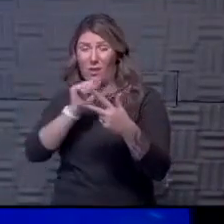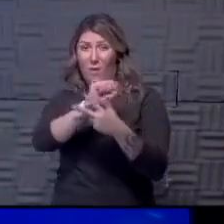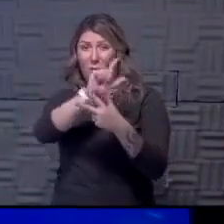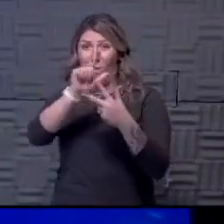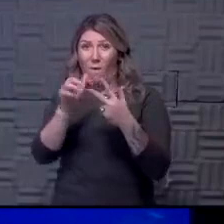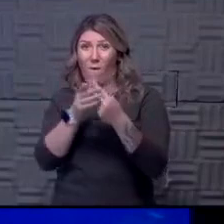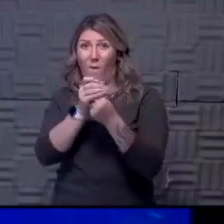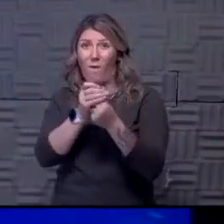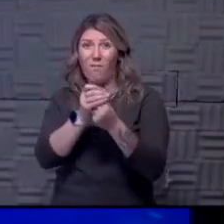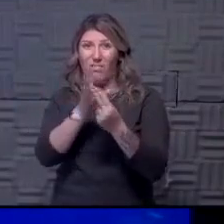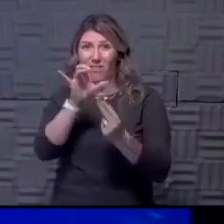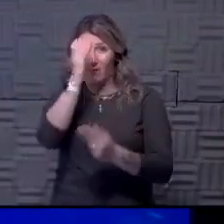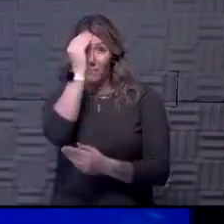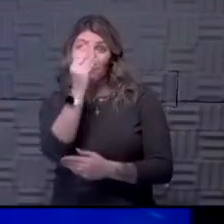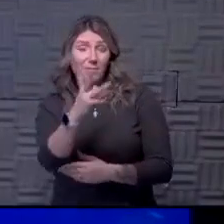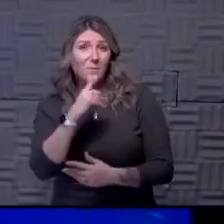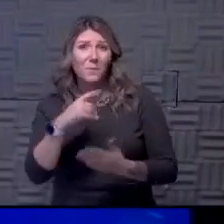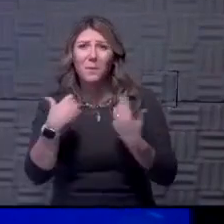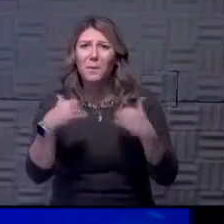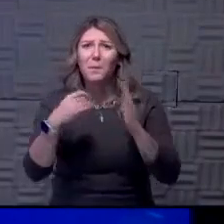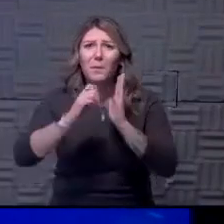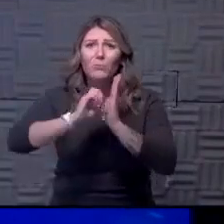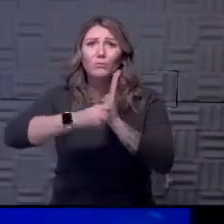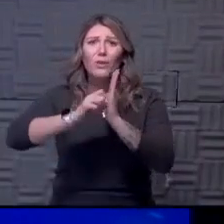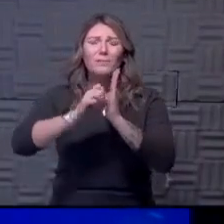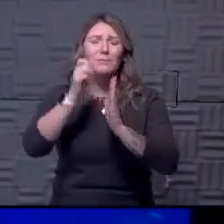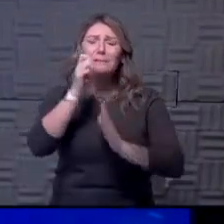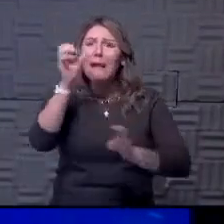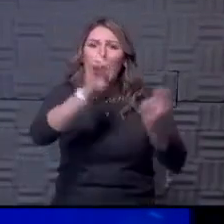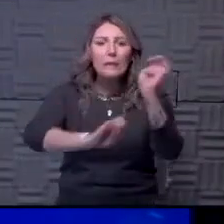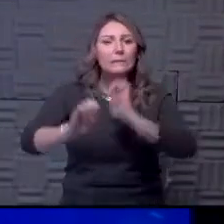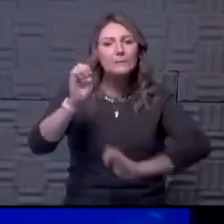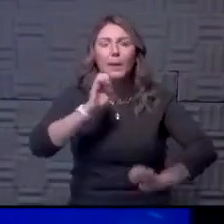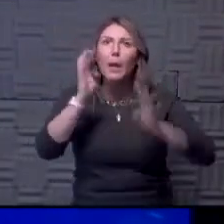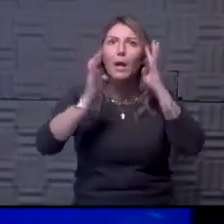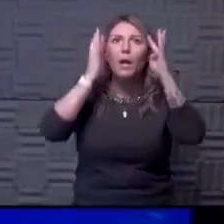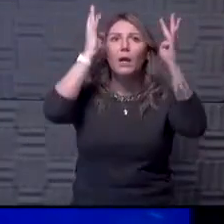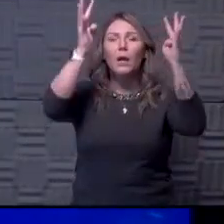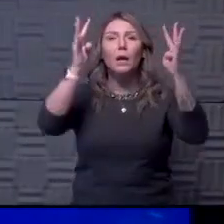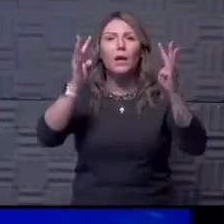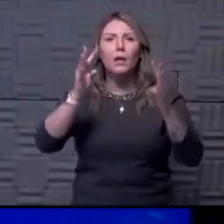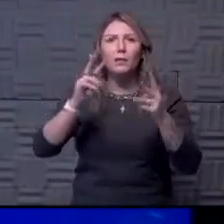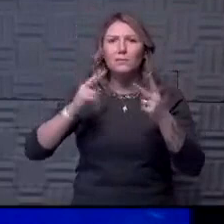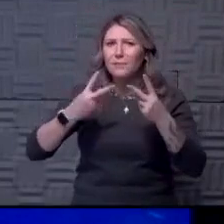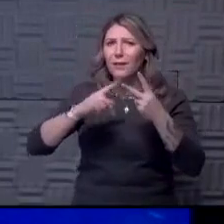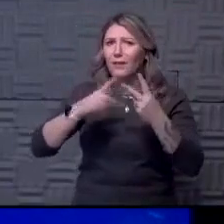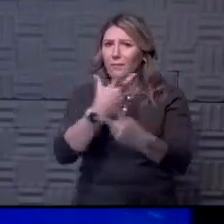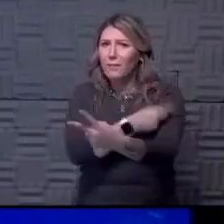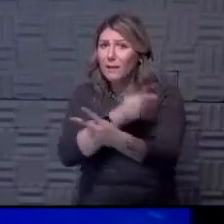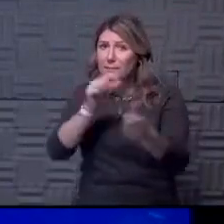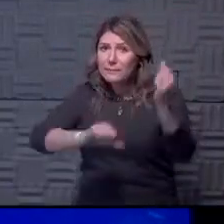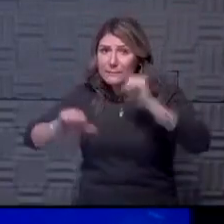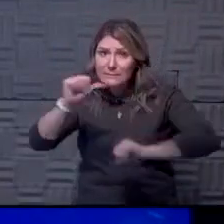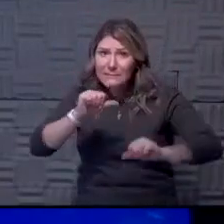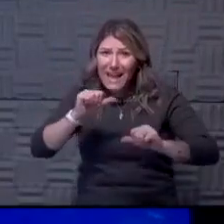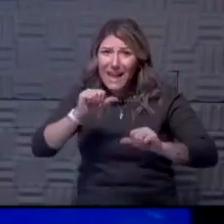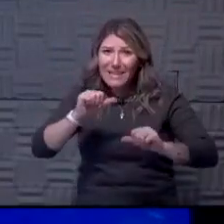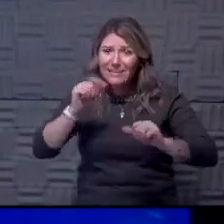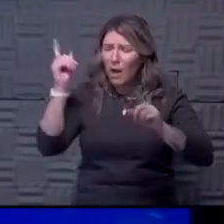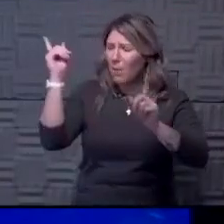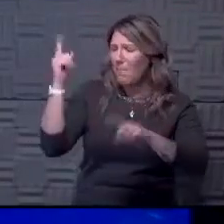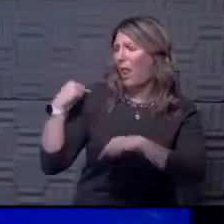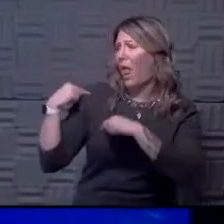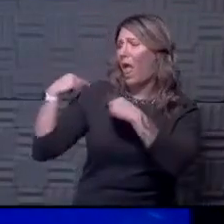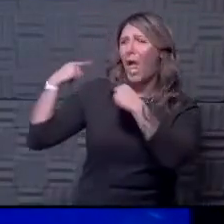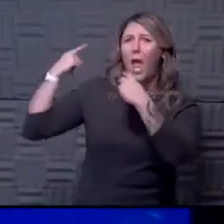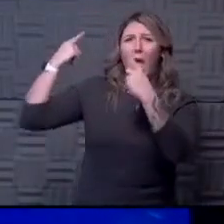you have to say that is really impressive data. That's not experimentation. Second of all, vaccine science has been around for years and years